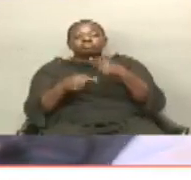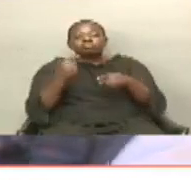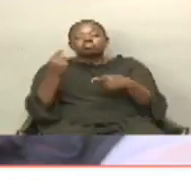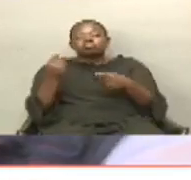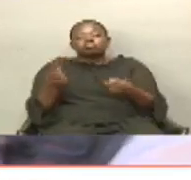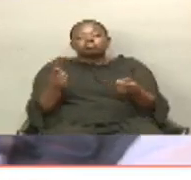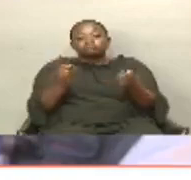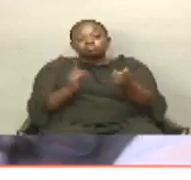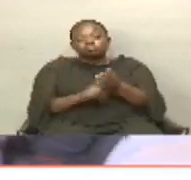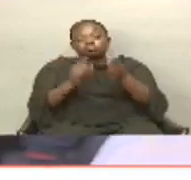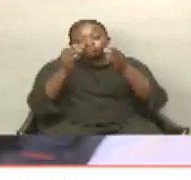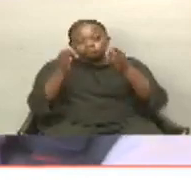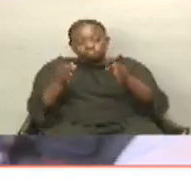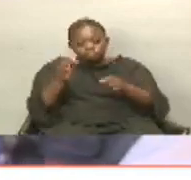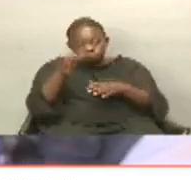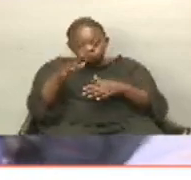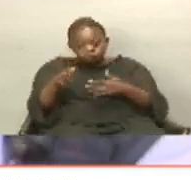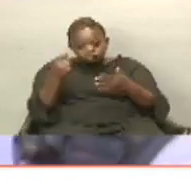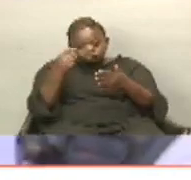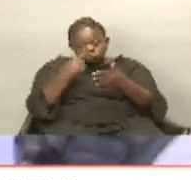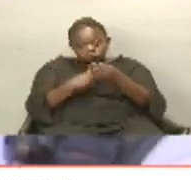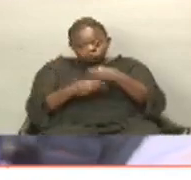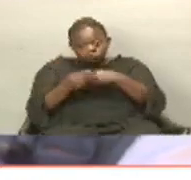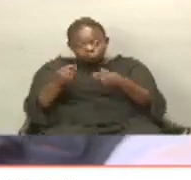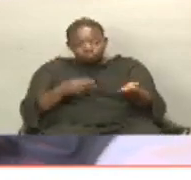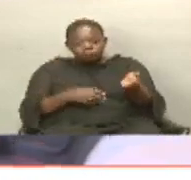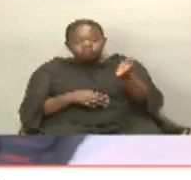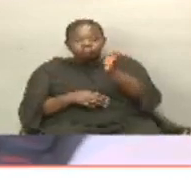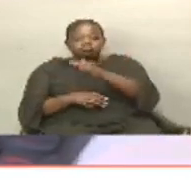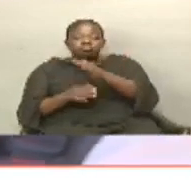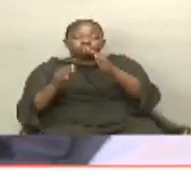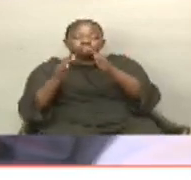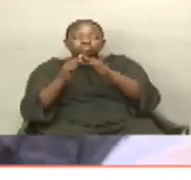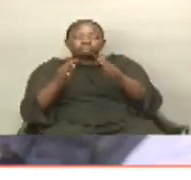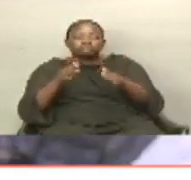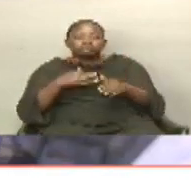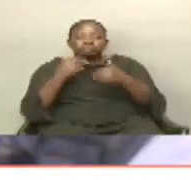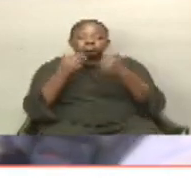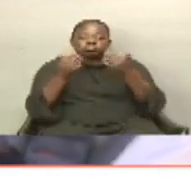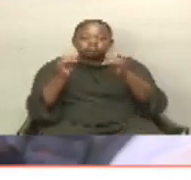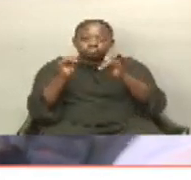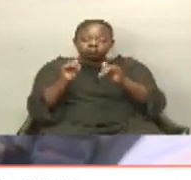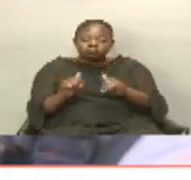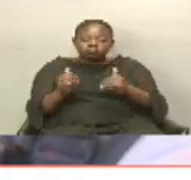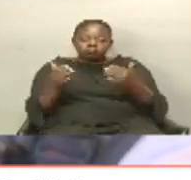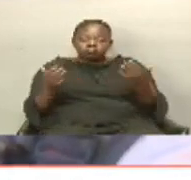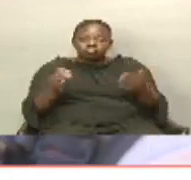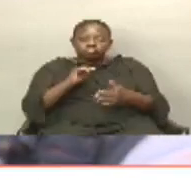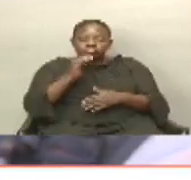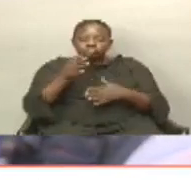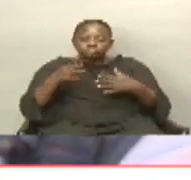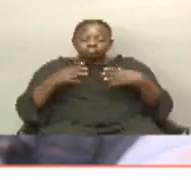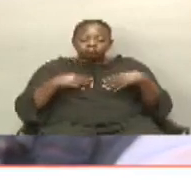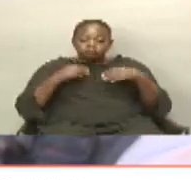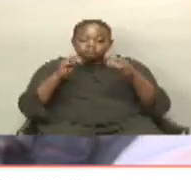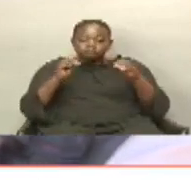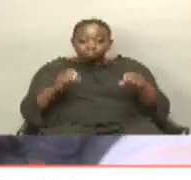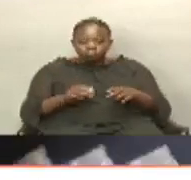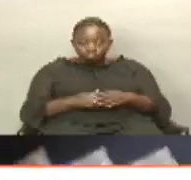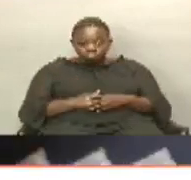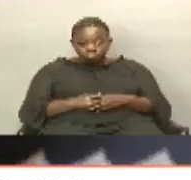kumusanyawo atwala ebintu bye. Amugala tubitunde enzire waffe. Abaana obandekera omukazi she doesn't allow, tayagala